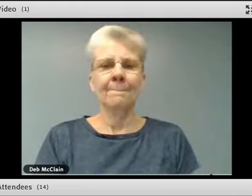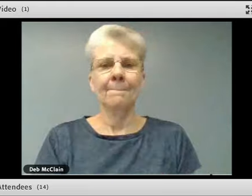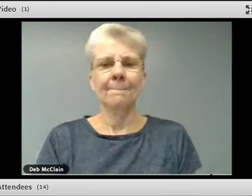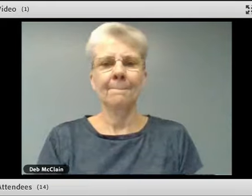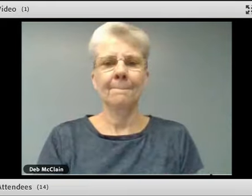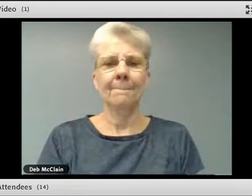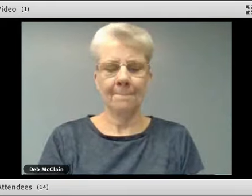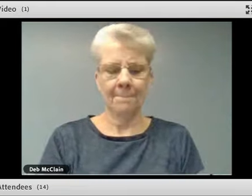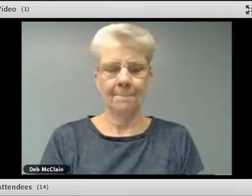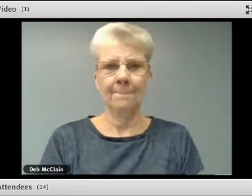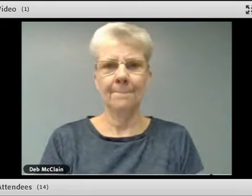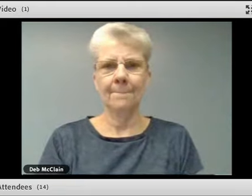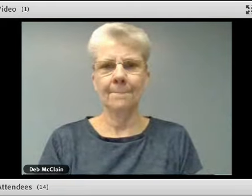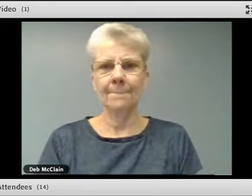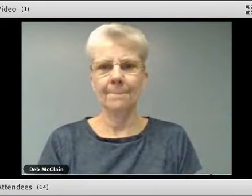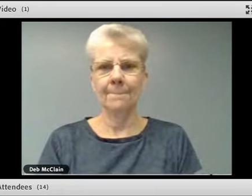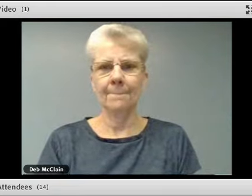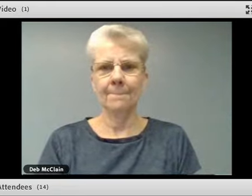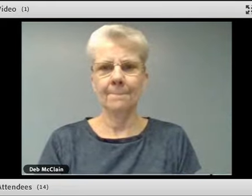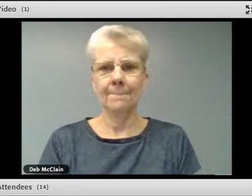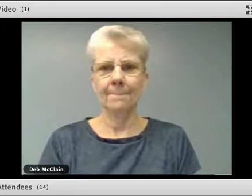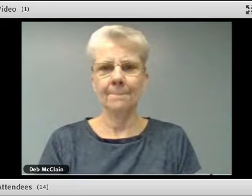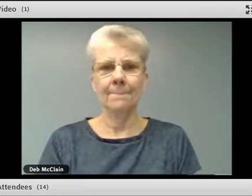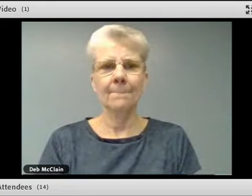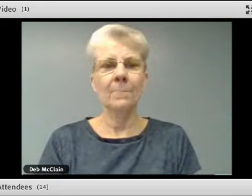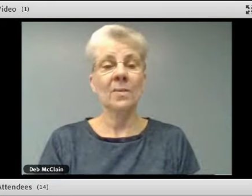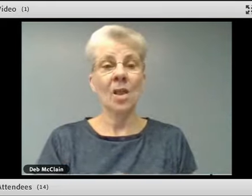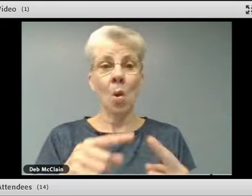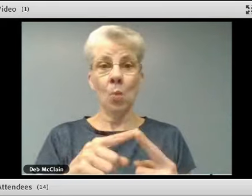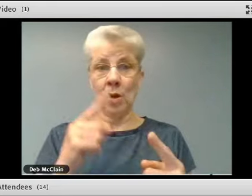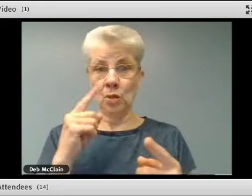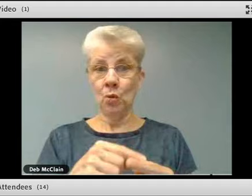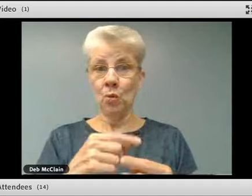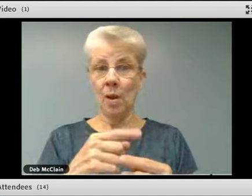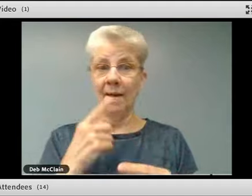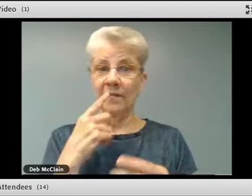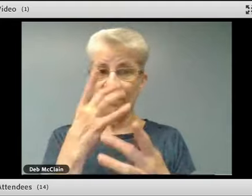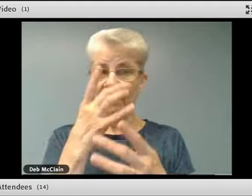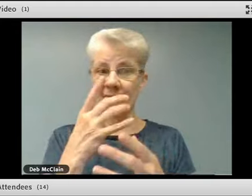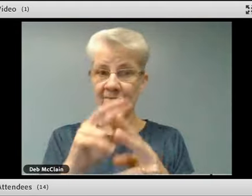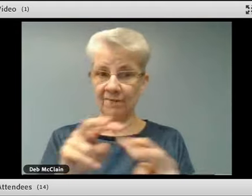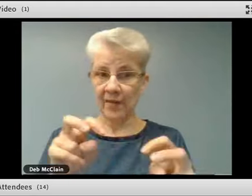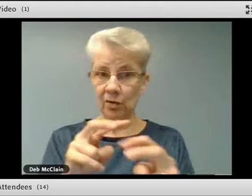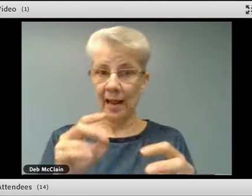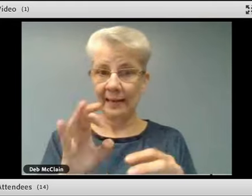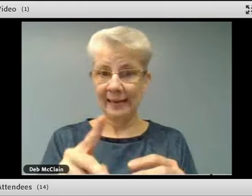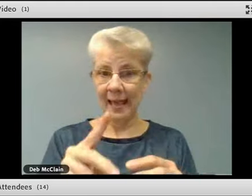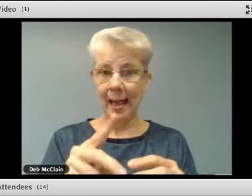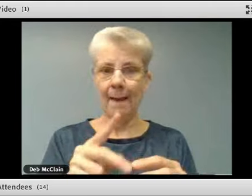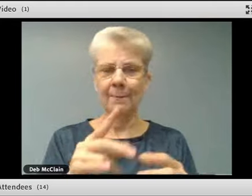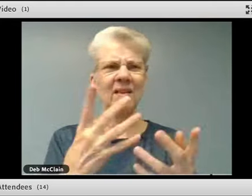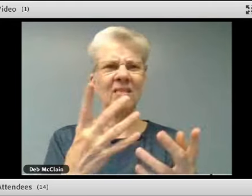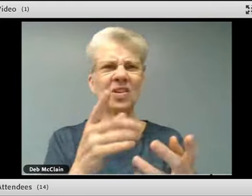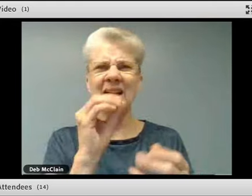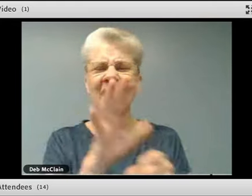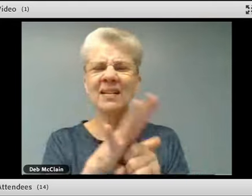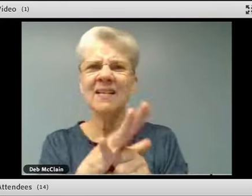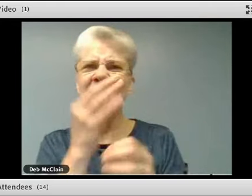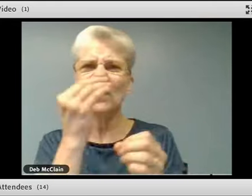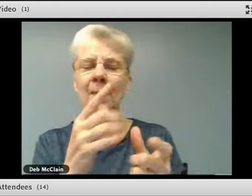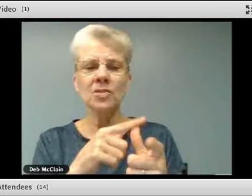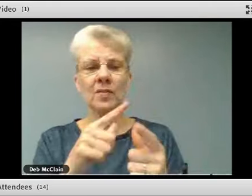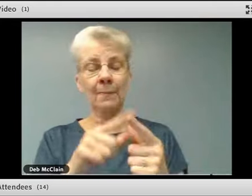So first, once you have identified a gap in the existing sets, you want to make sure